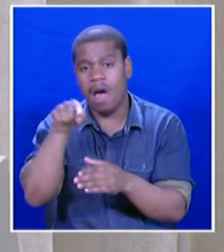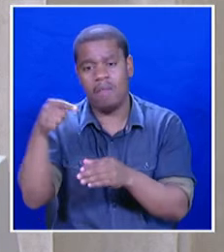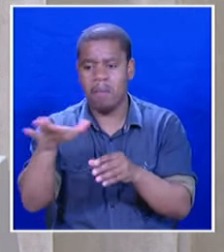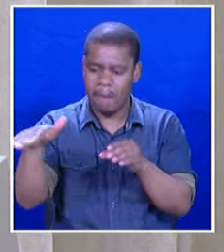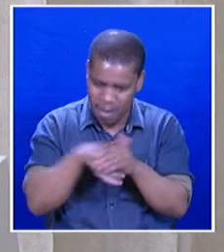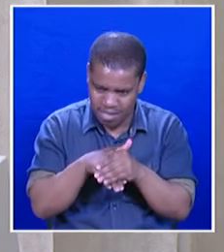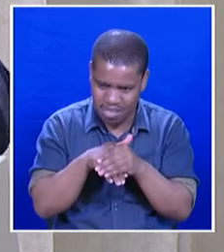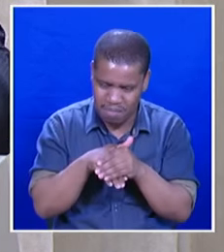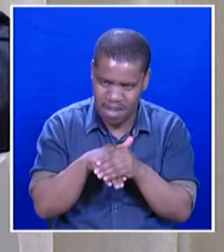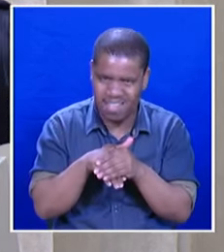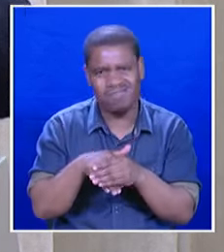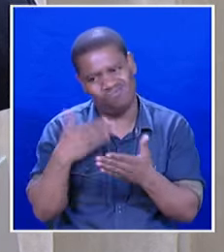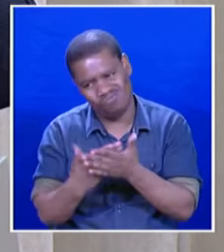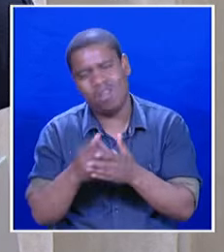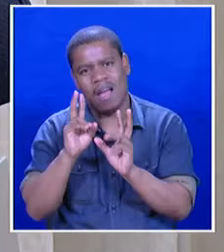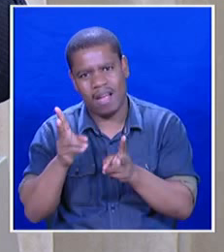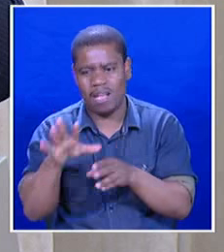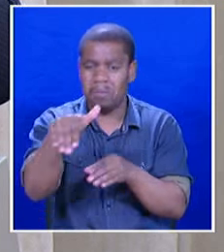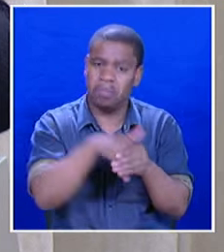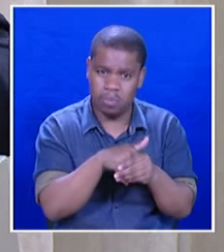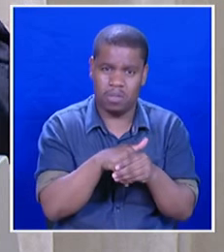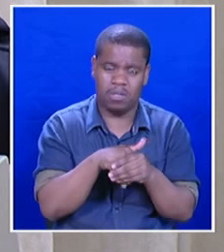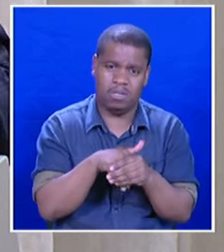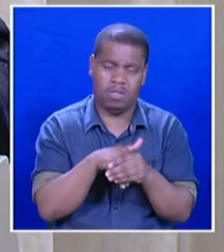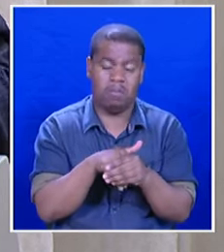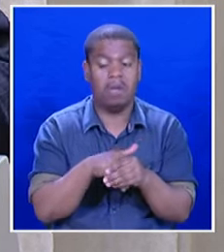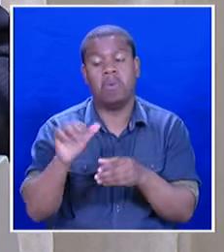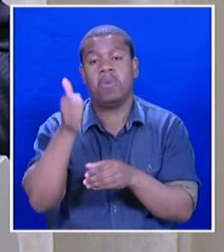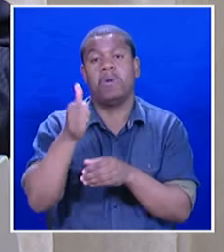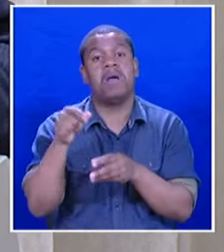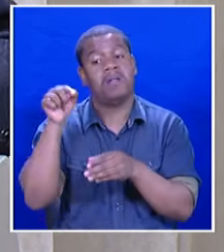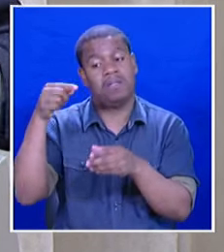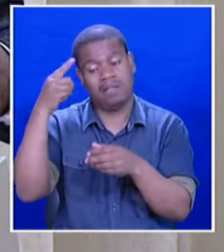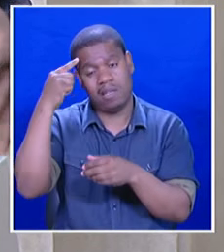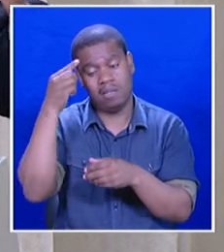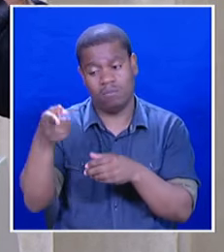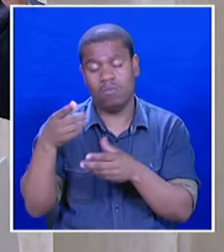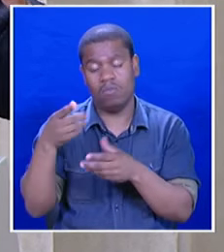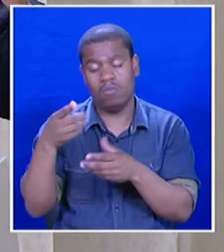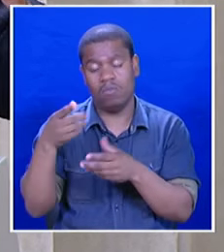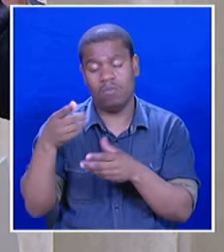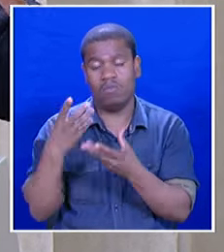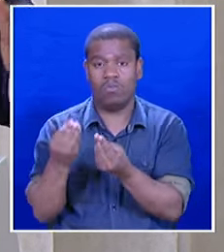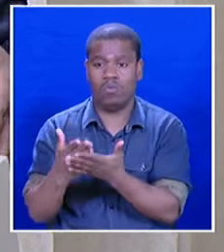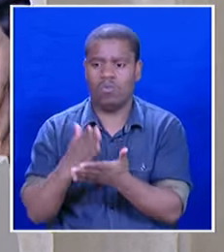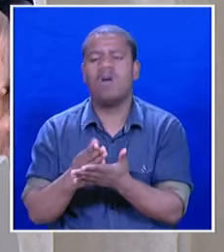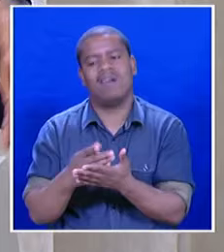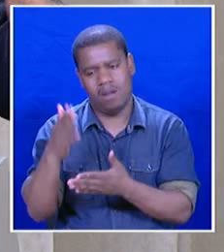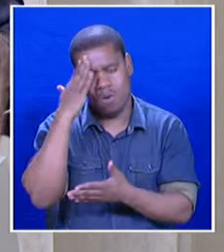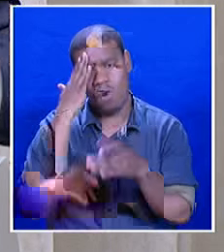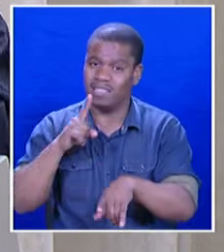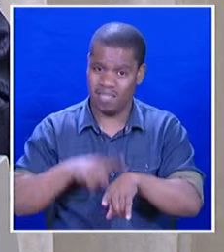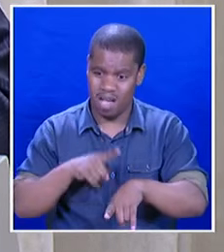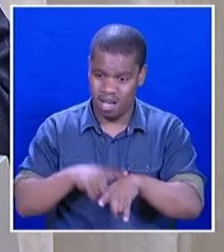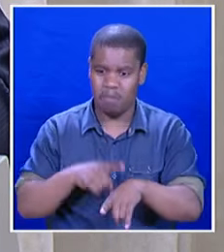to participate. The good thing is that they themselves know that this is part-time, and they come, they leave, and it's